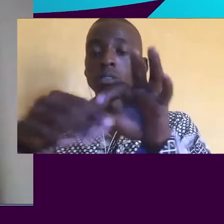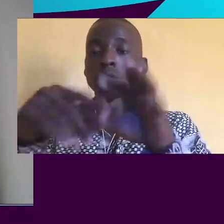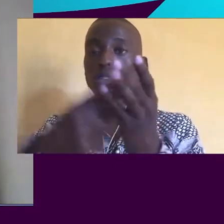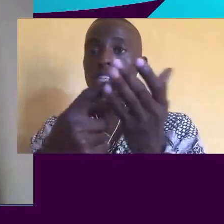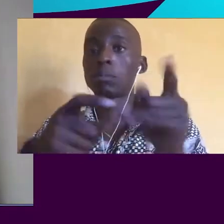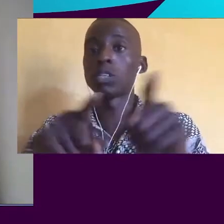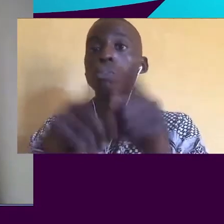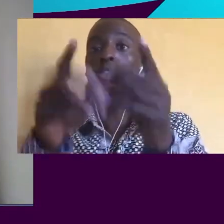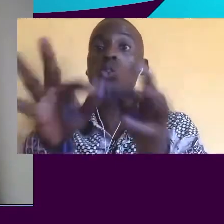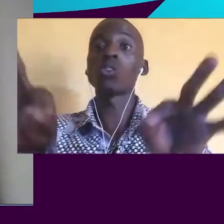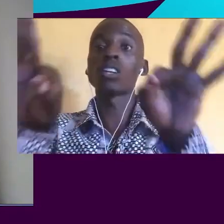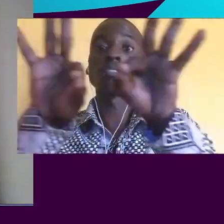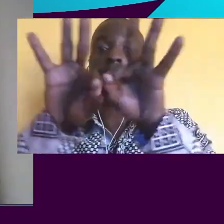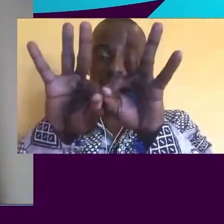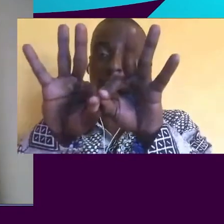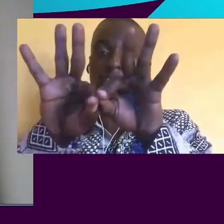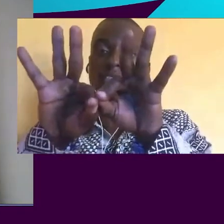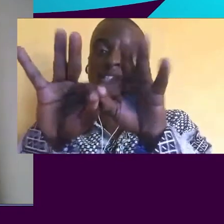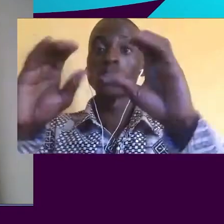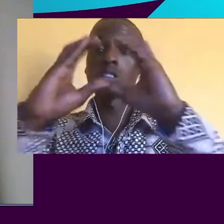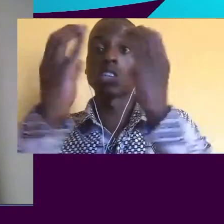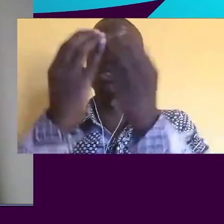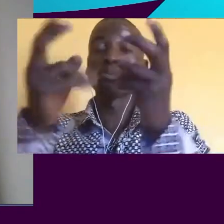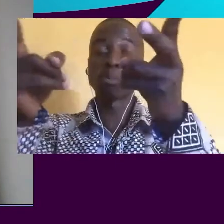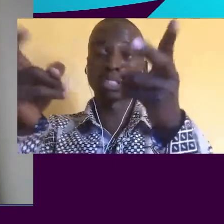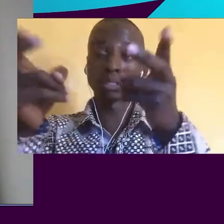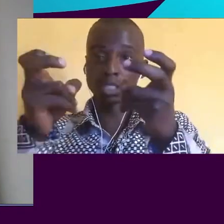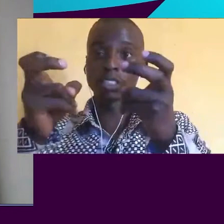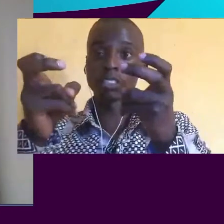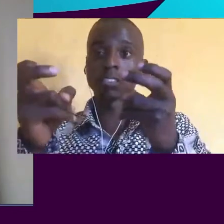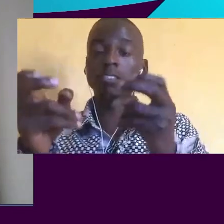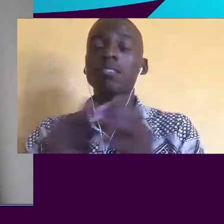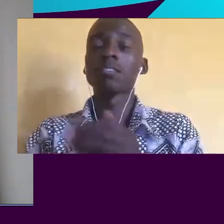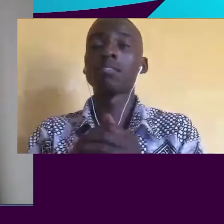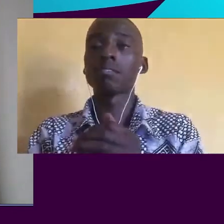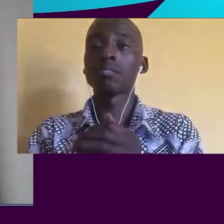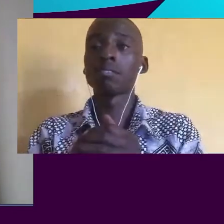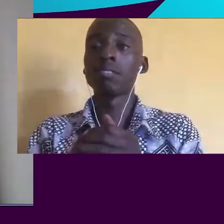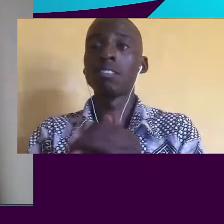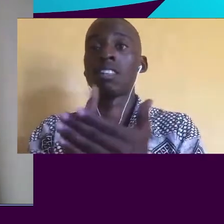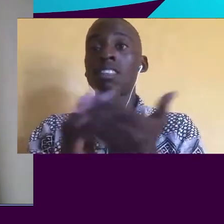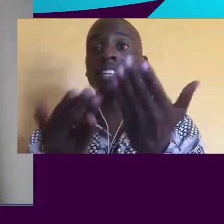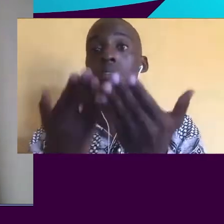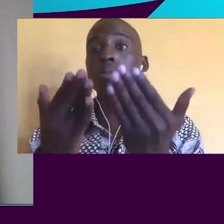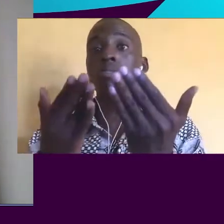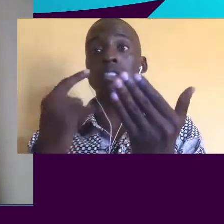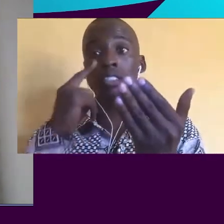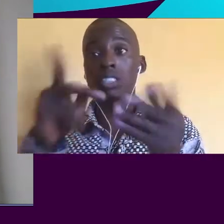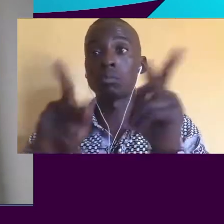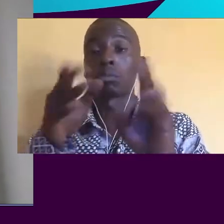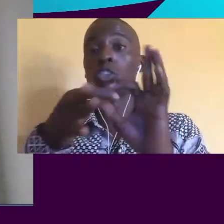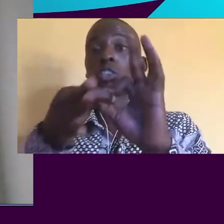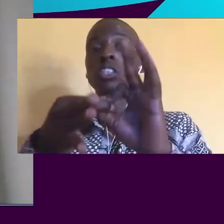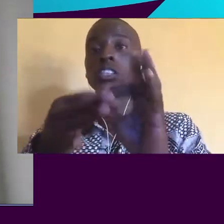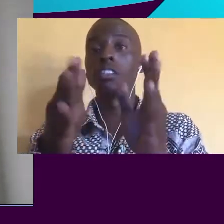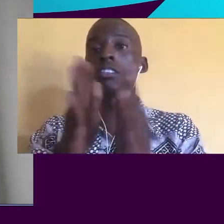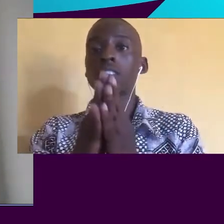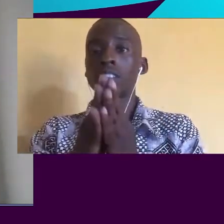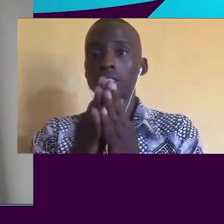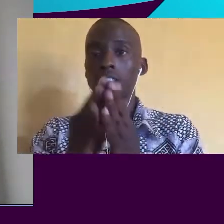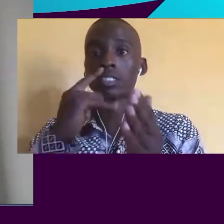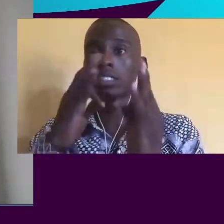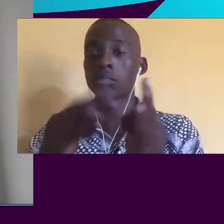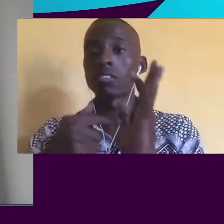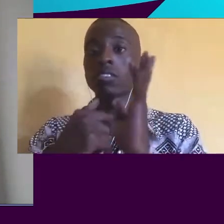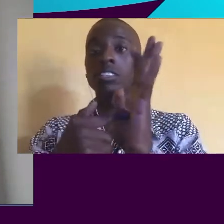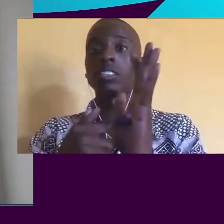kind of global perspective. That might be stopping people joining in. I know that Saison, for example, mentioned quite a